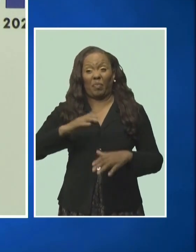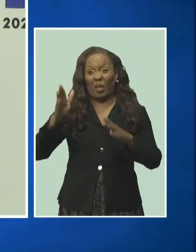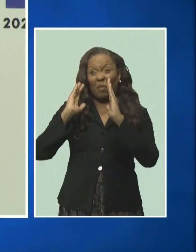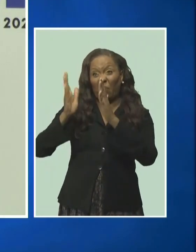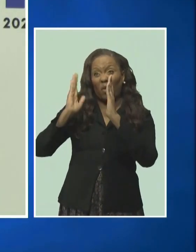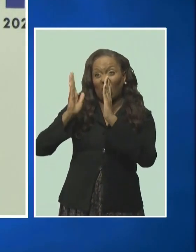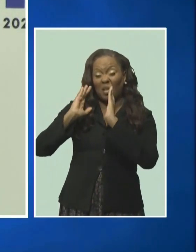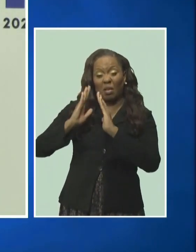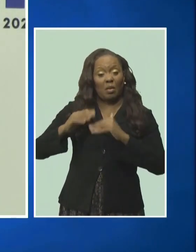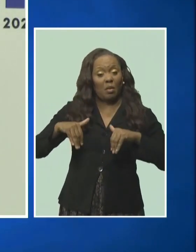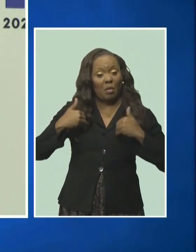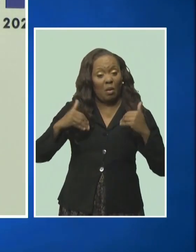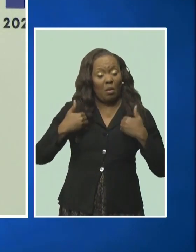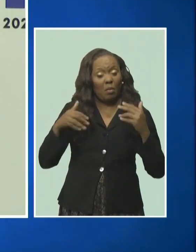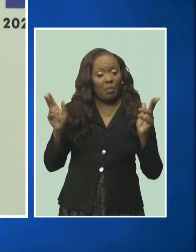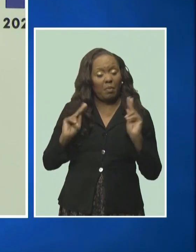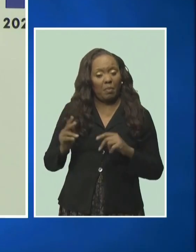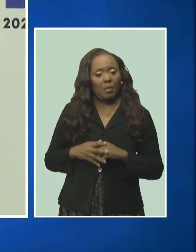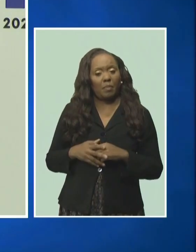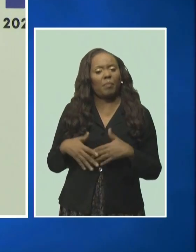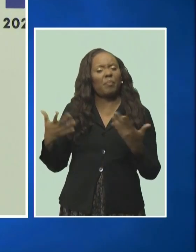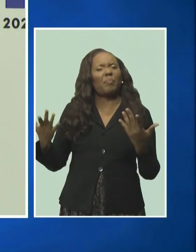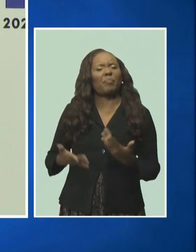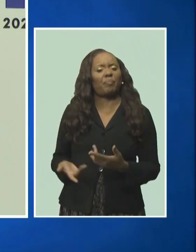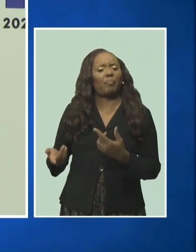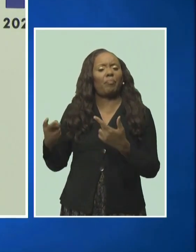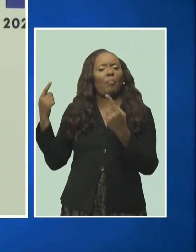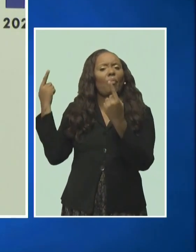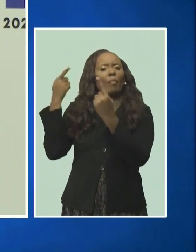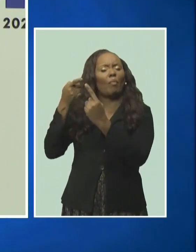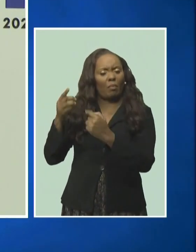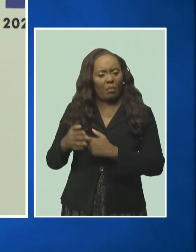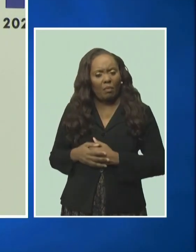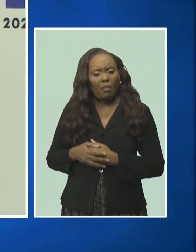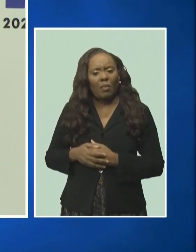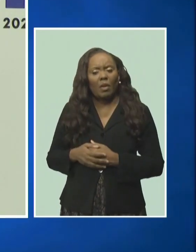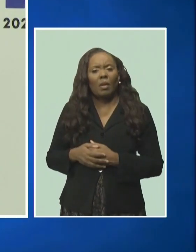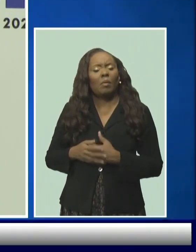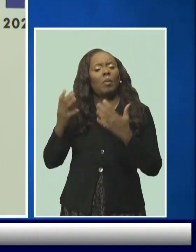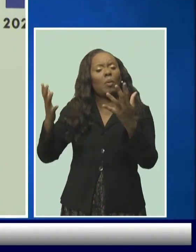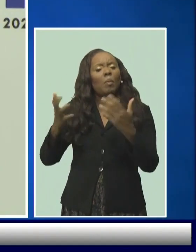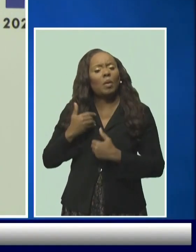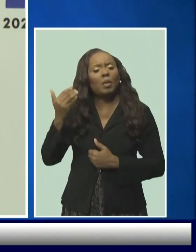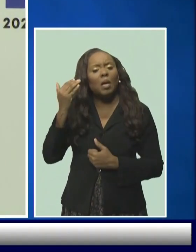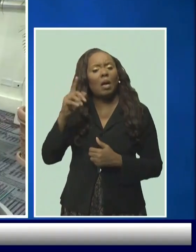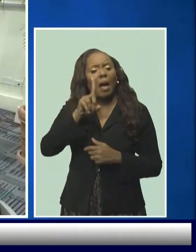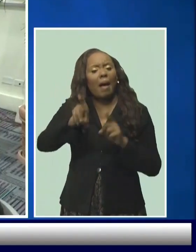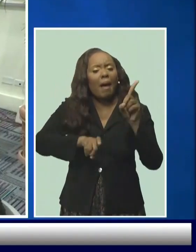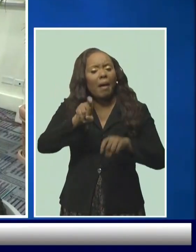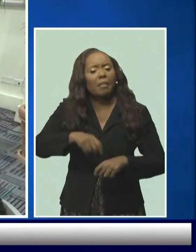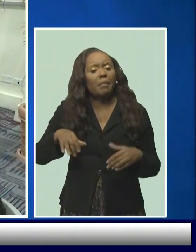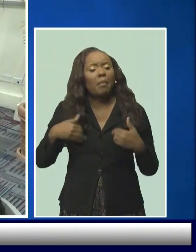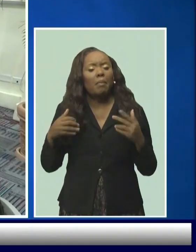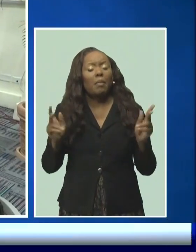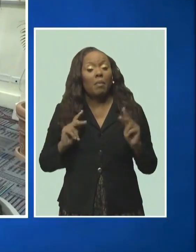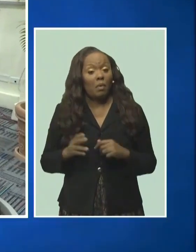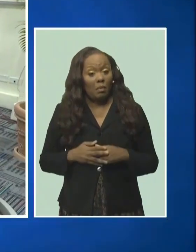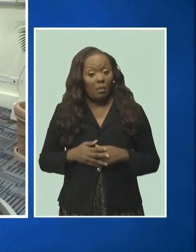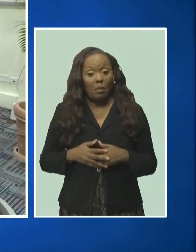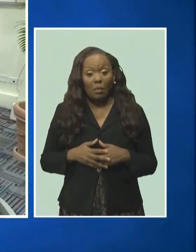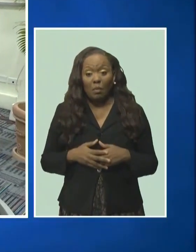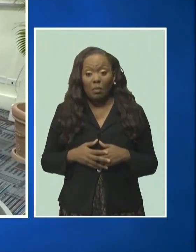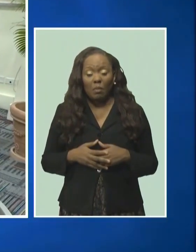of these e-courses and these opportunities. In particular, the free e-learning courses and online courses